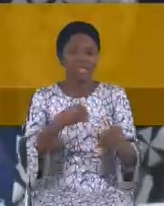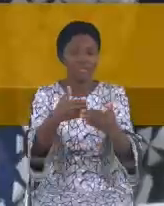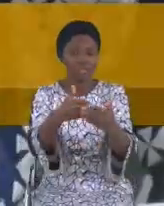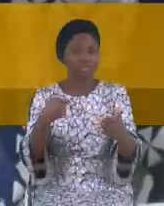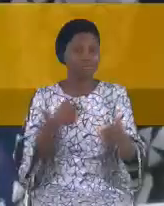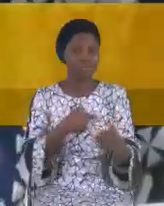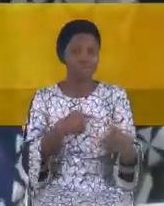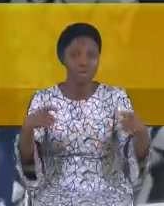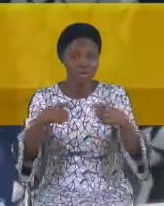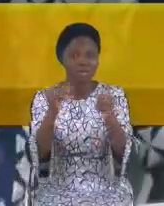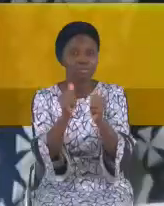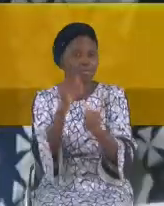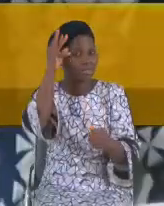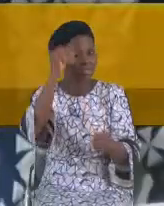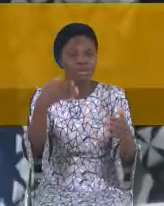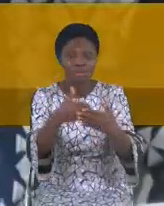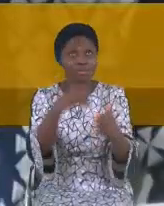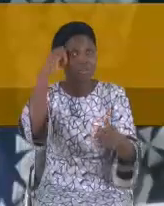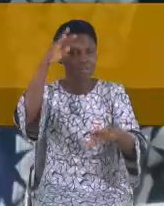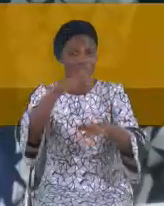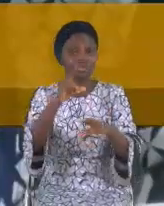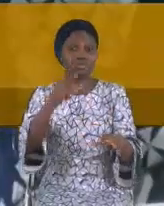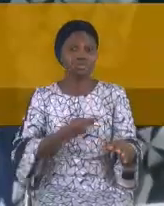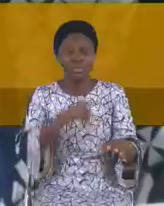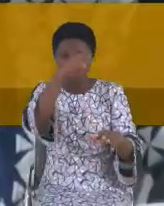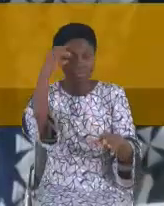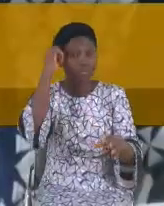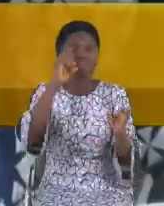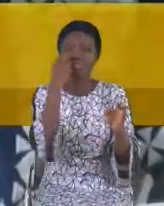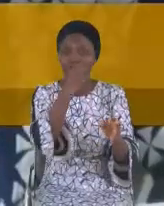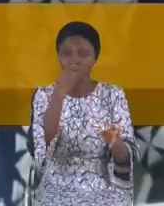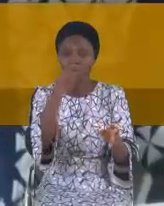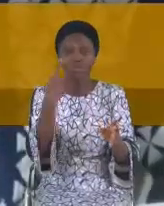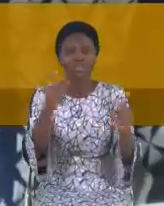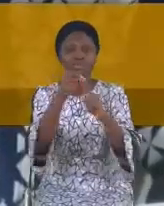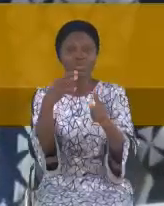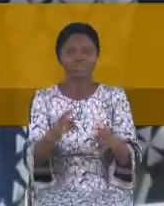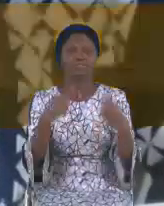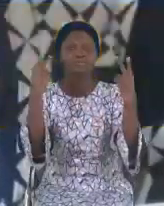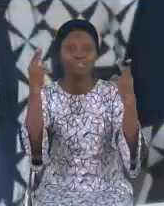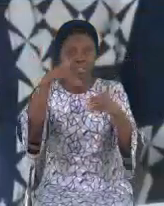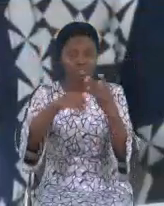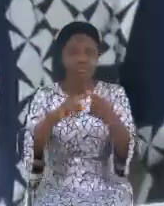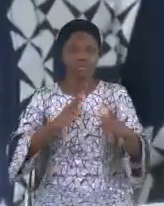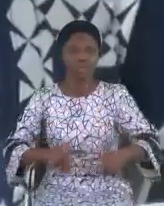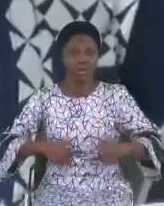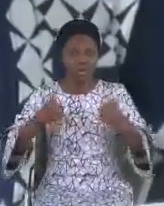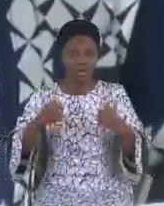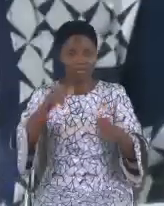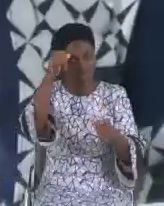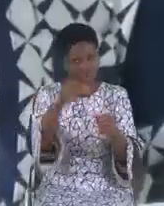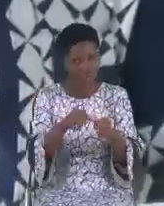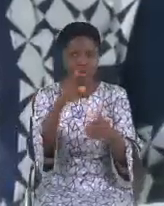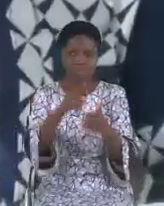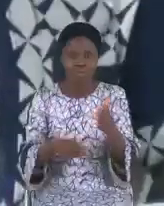him, before he touched us, and before he spoke the word of victory into our lives, remember what